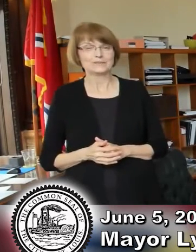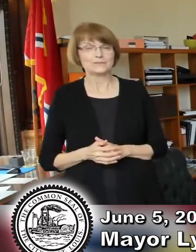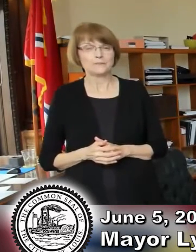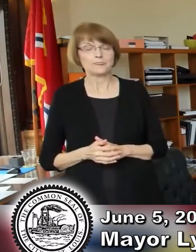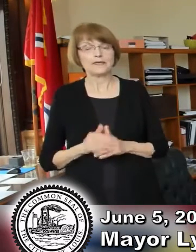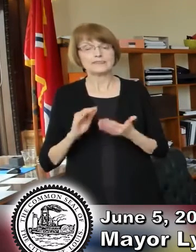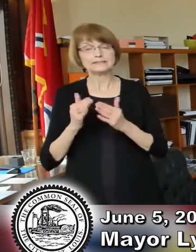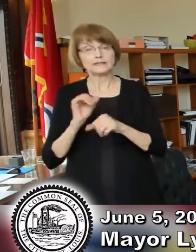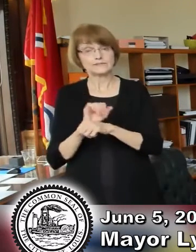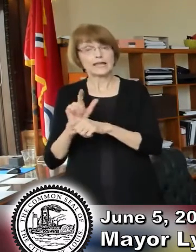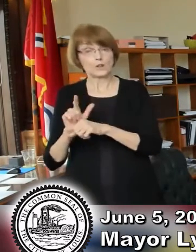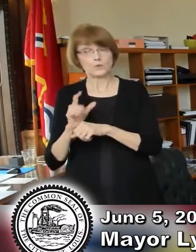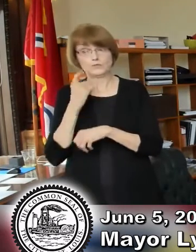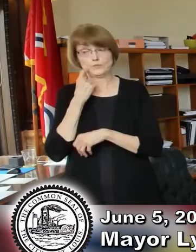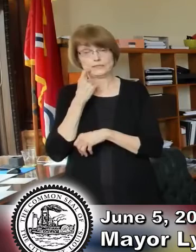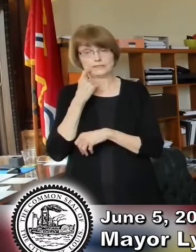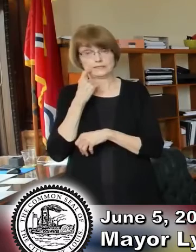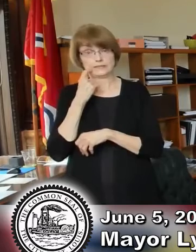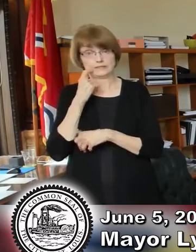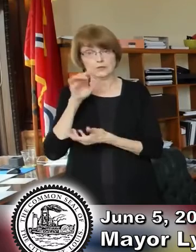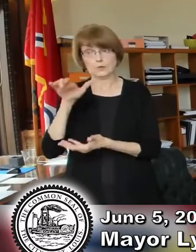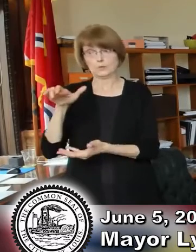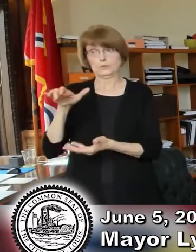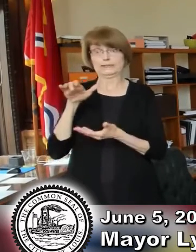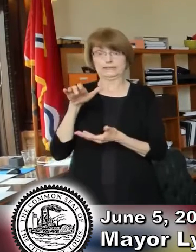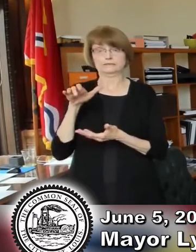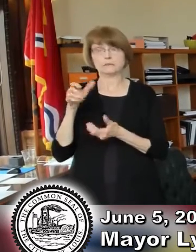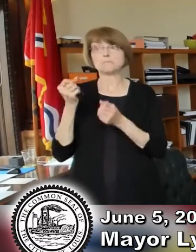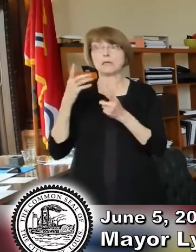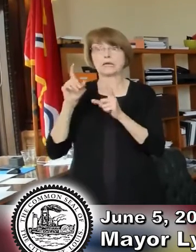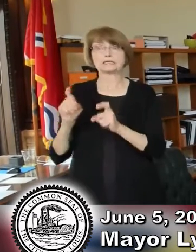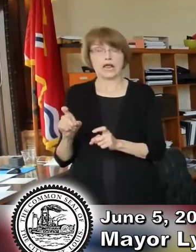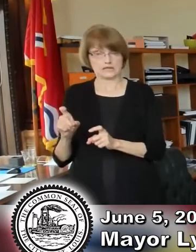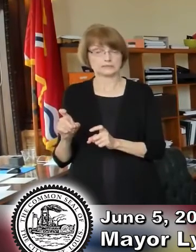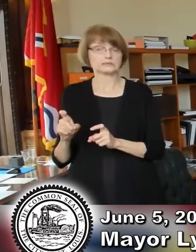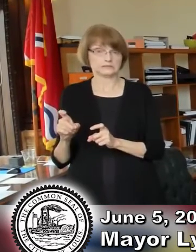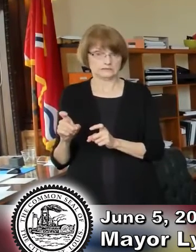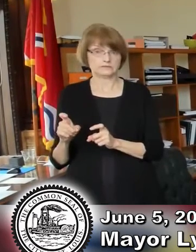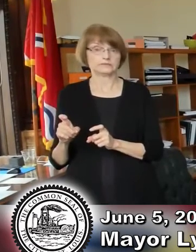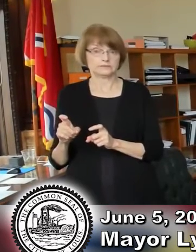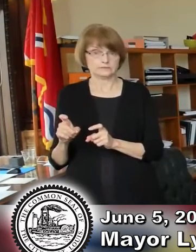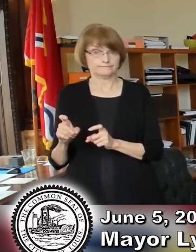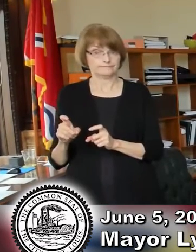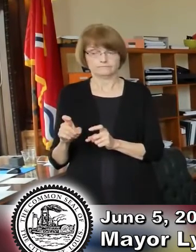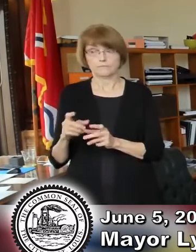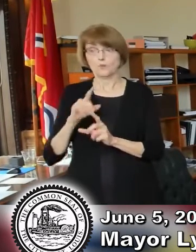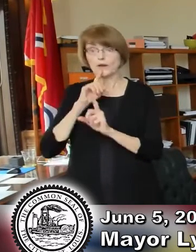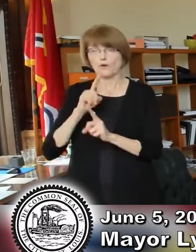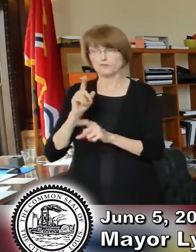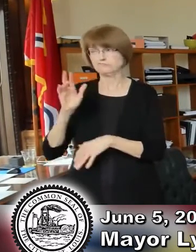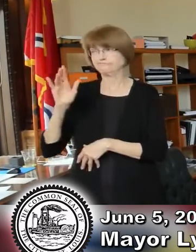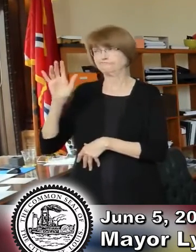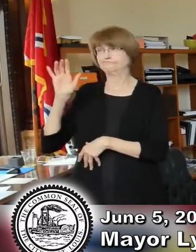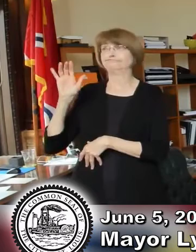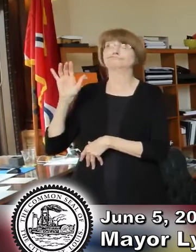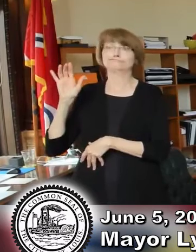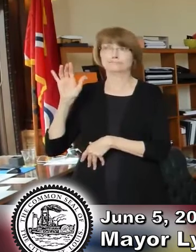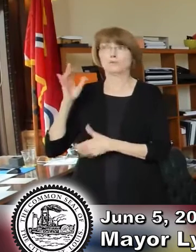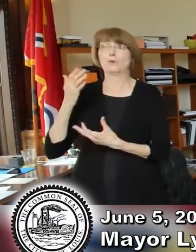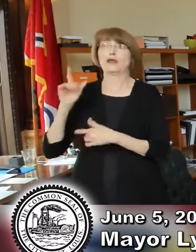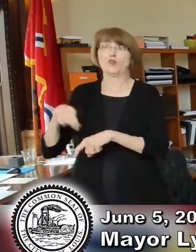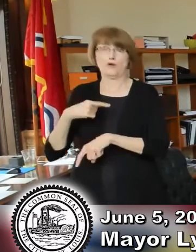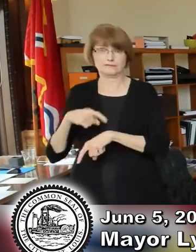the City of St. Louis recently received a very large shipment of tests that we had on order for, goodness knows, a